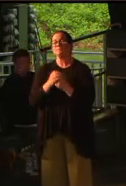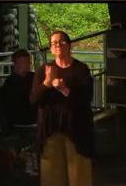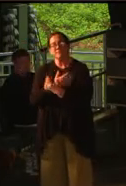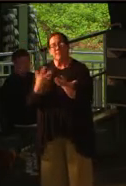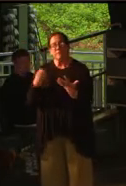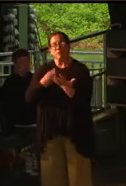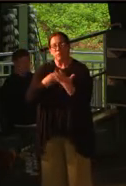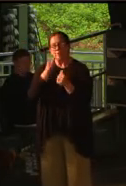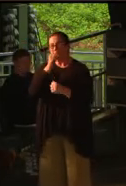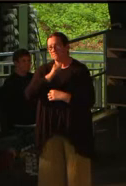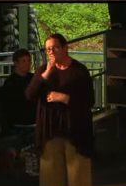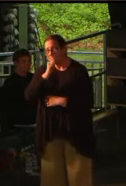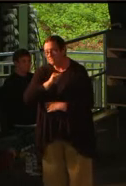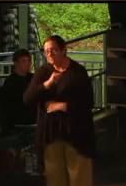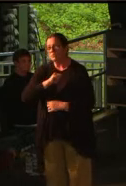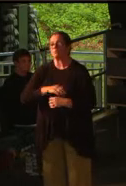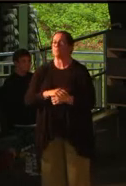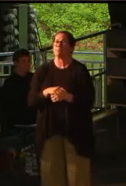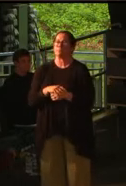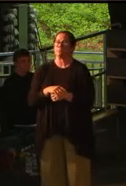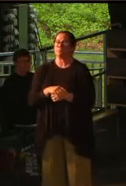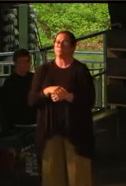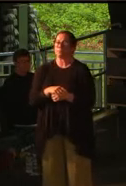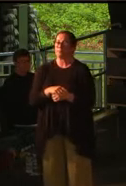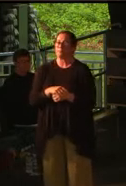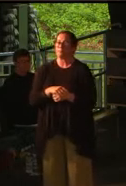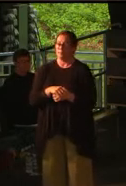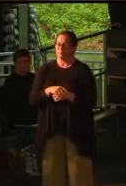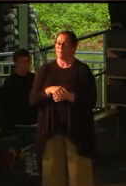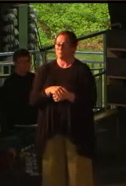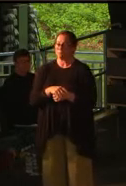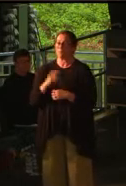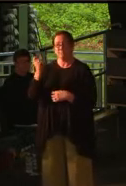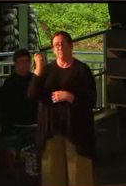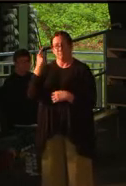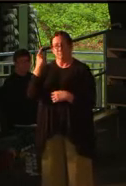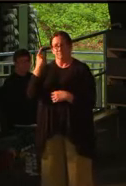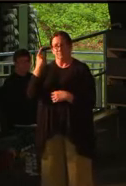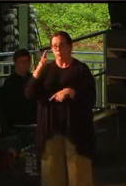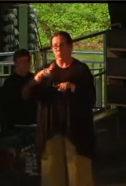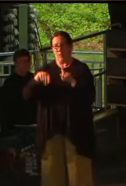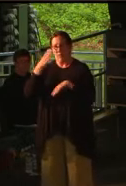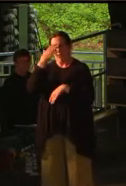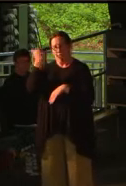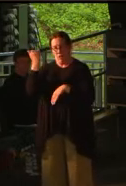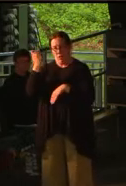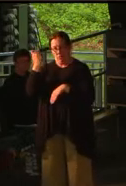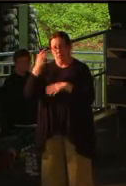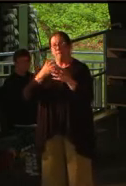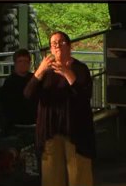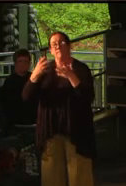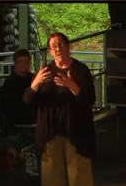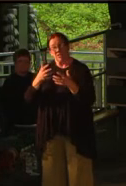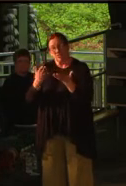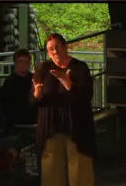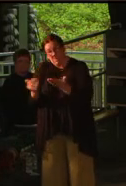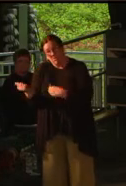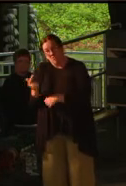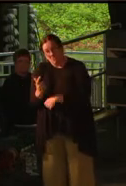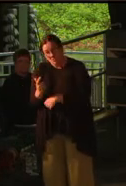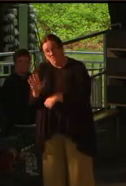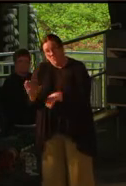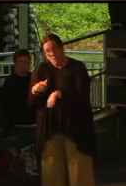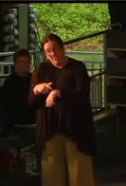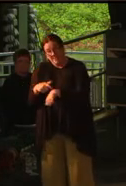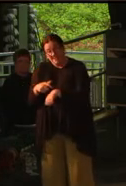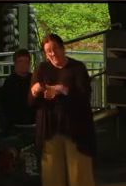endured. We can't overlook that you have spent a great part, if not all, of your time at